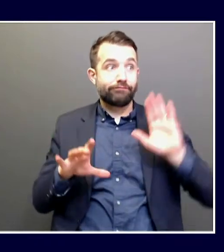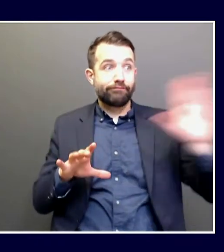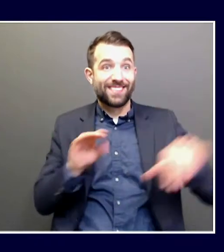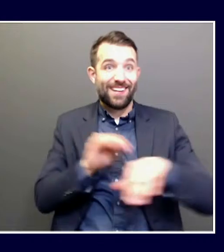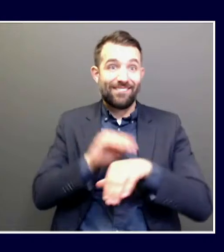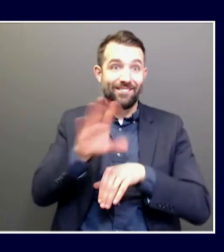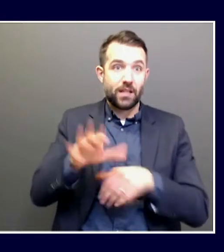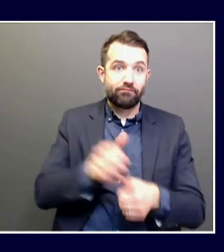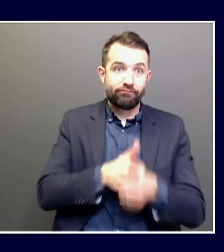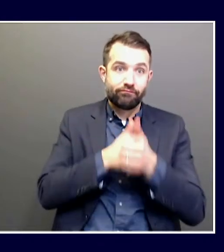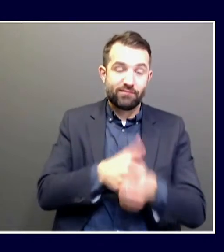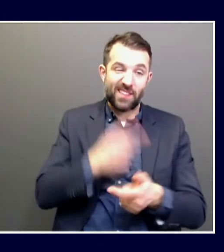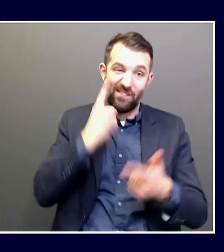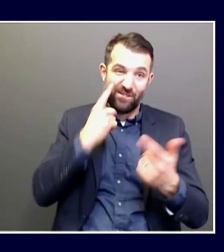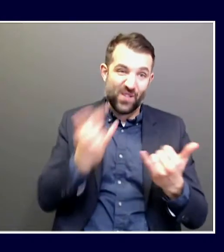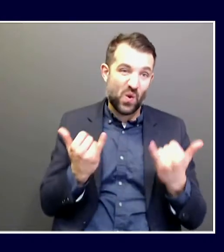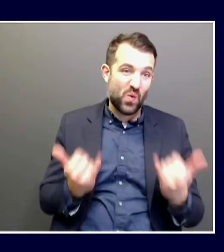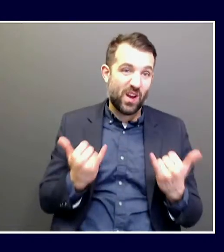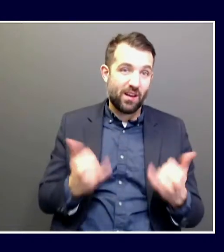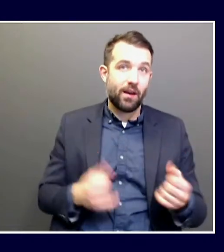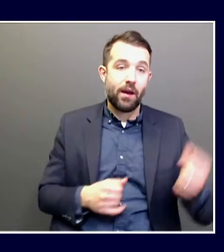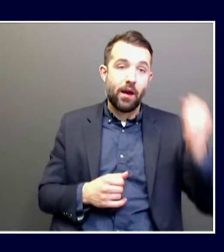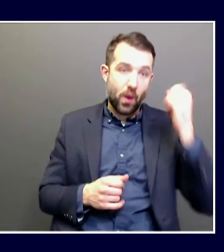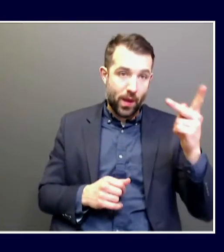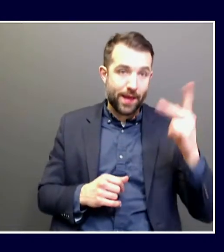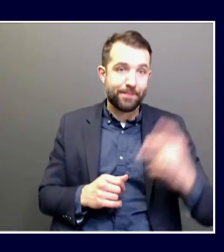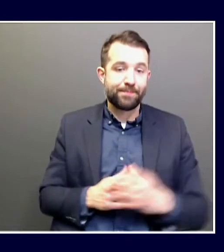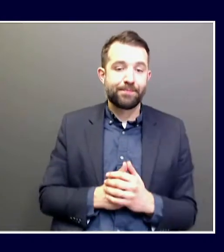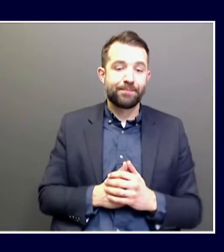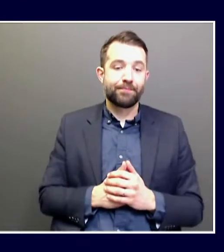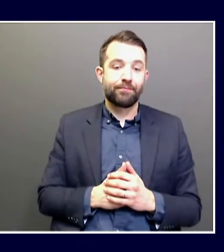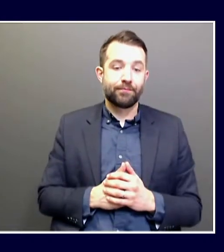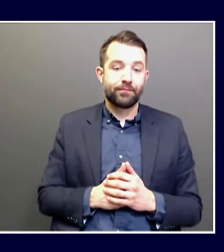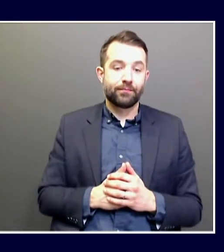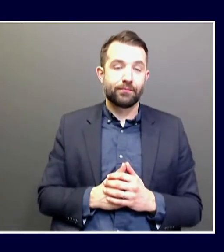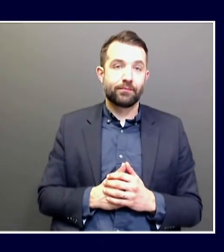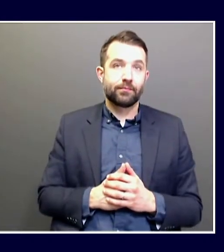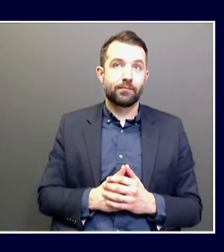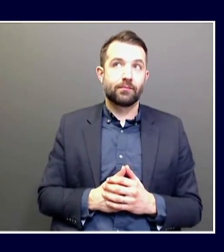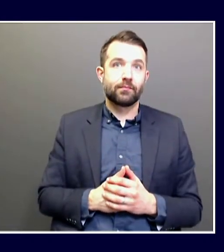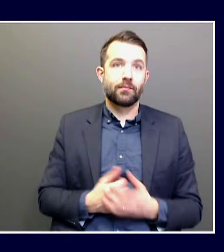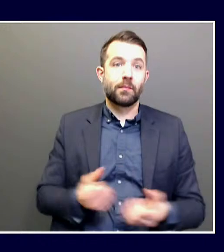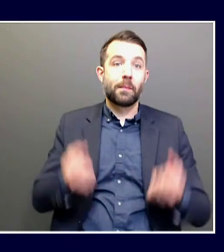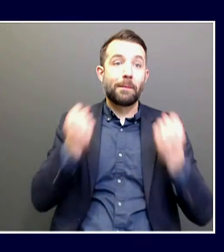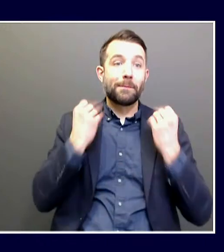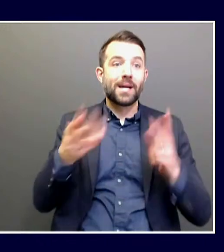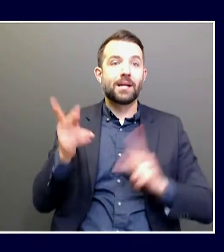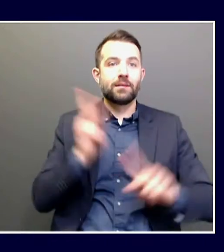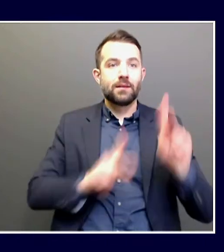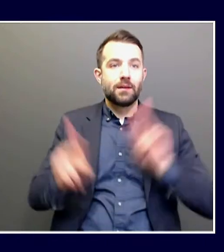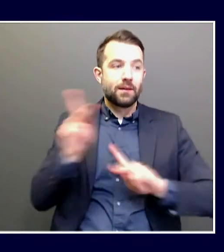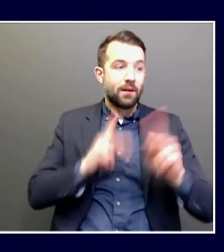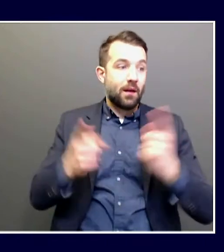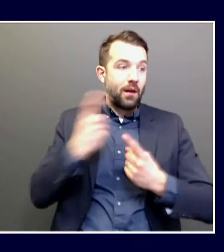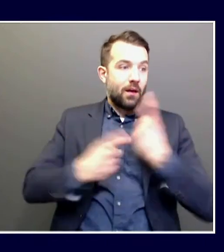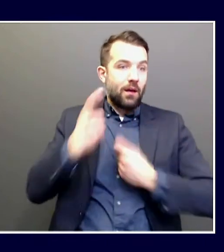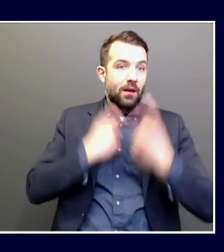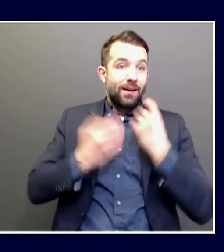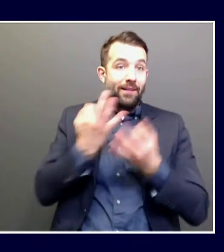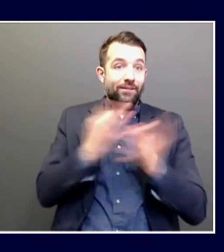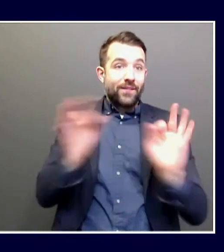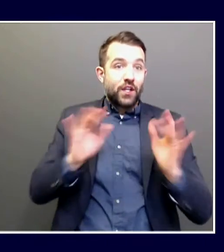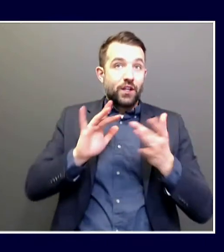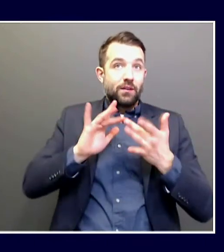it. We get a lot of questions from people about the free test that are available from the federal government. Obviously, Medicare is a very